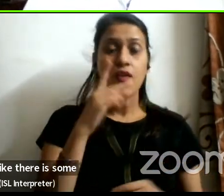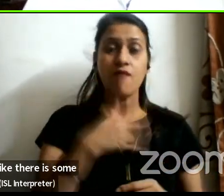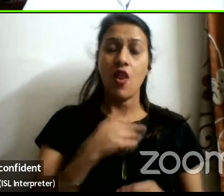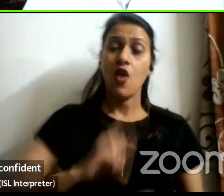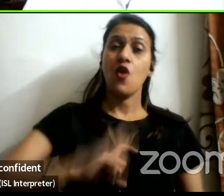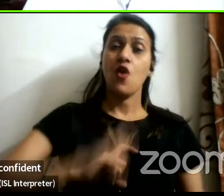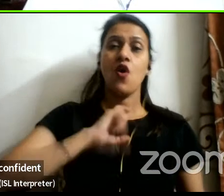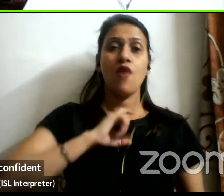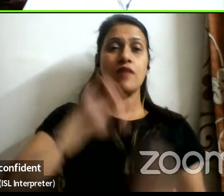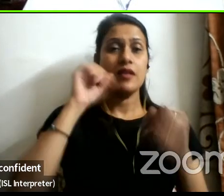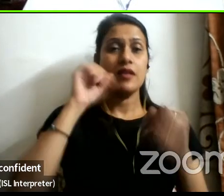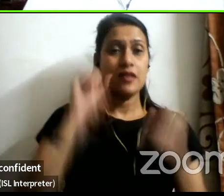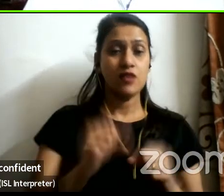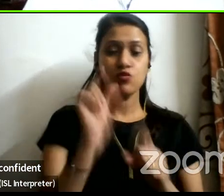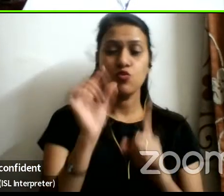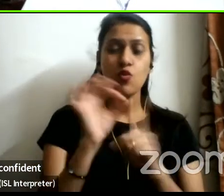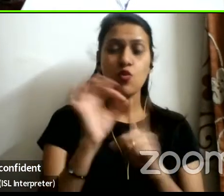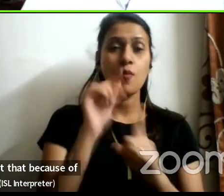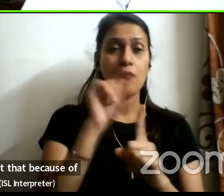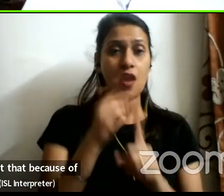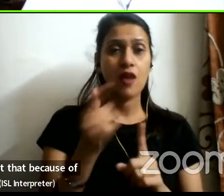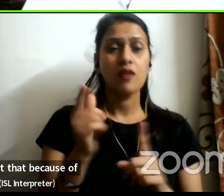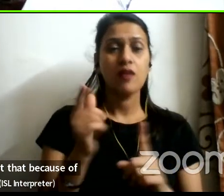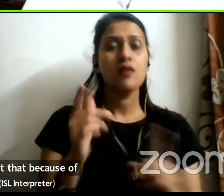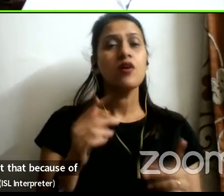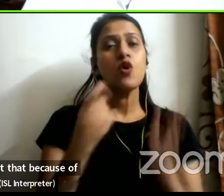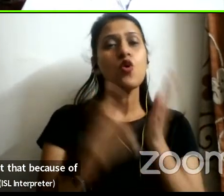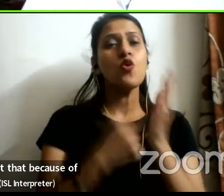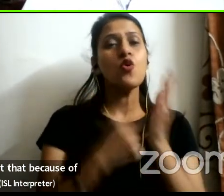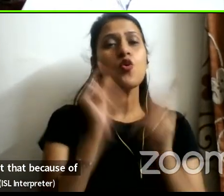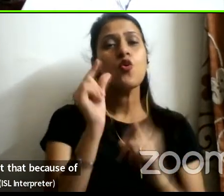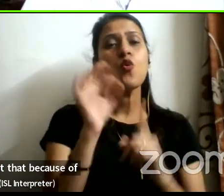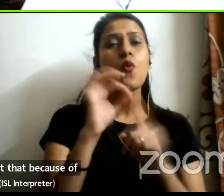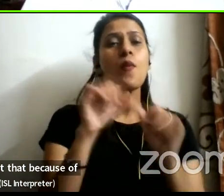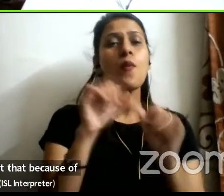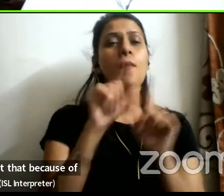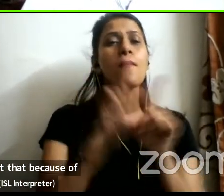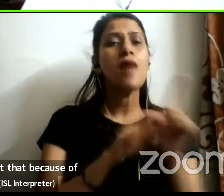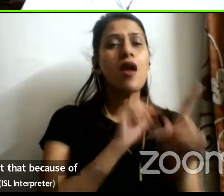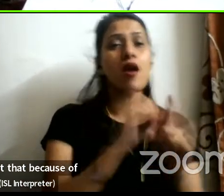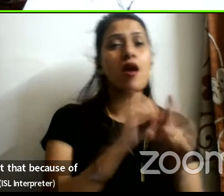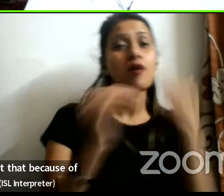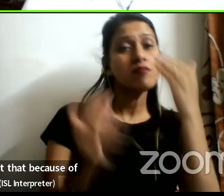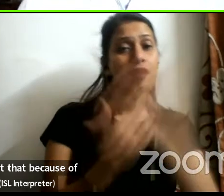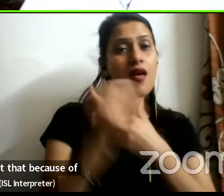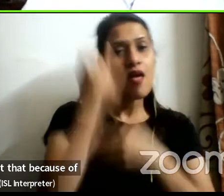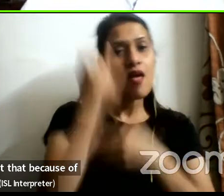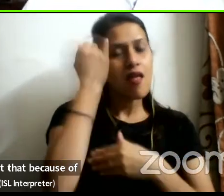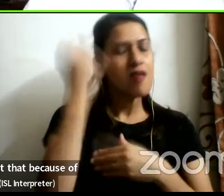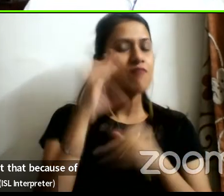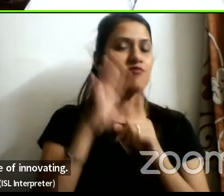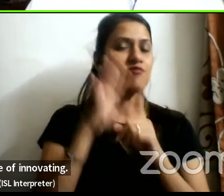that because of this UPI and RuPay, India is also capable of innovating in the tech segment.